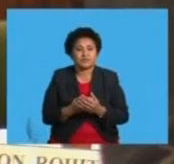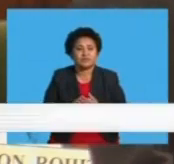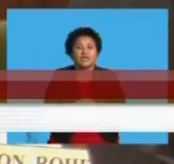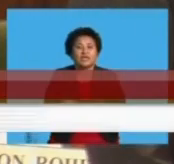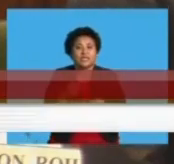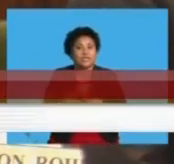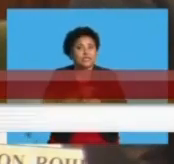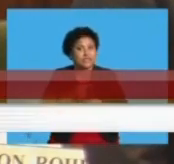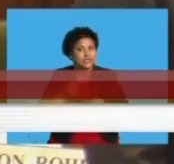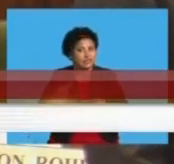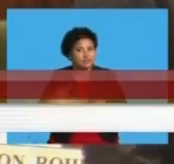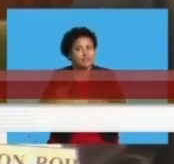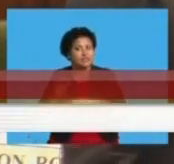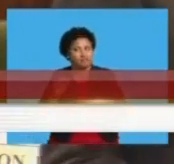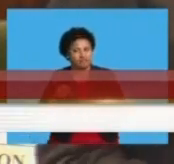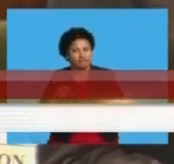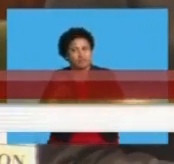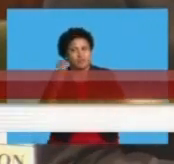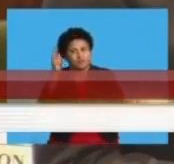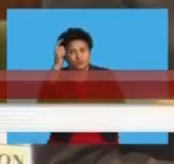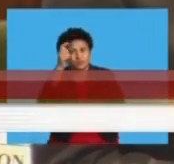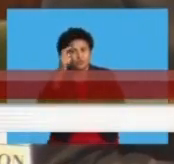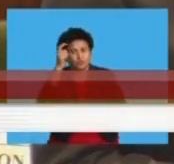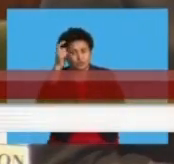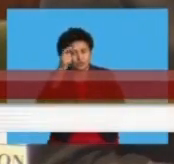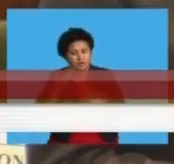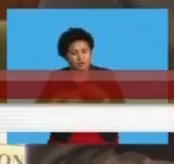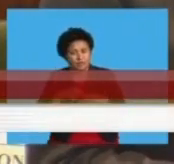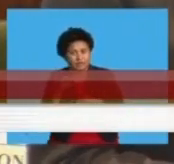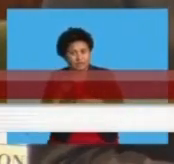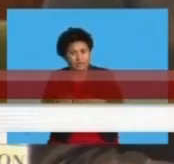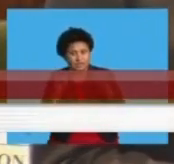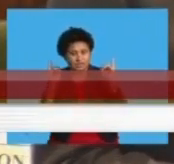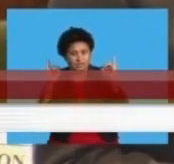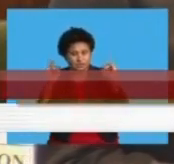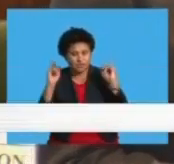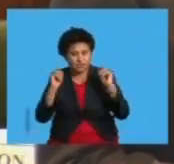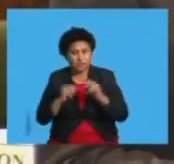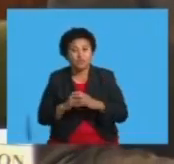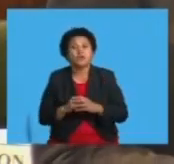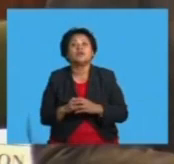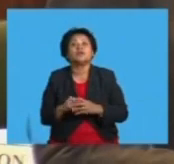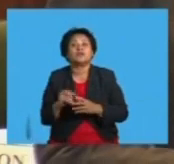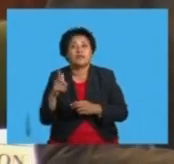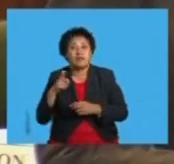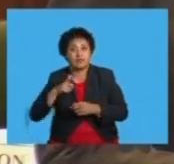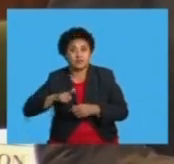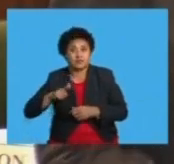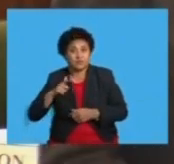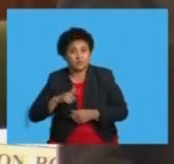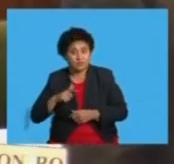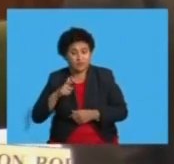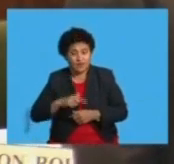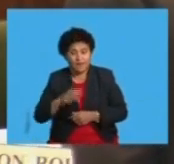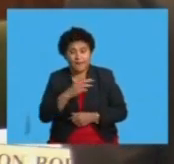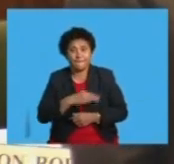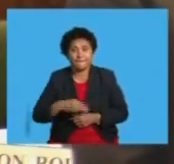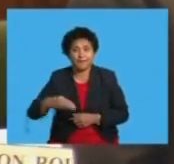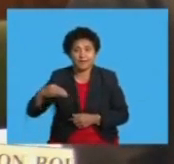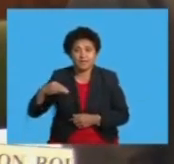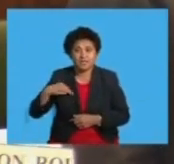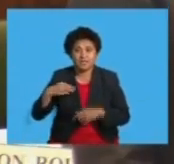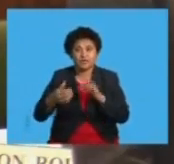is very concerned in this regard, and therefore the Ministry of Youth and